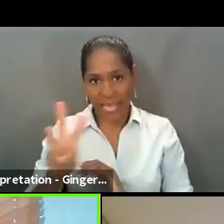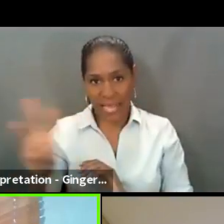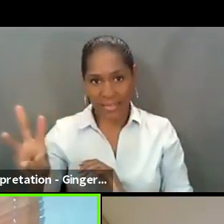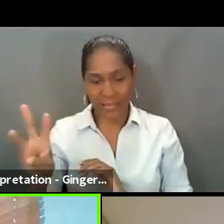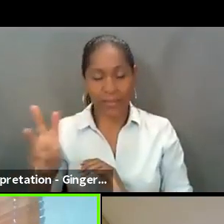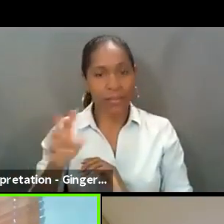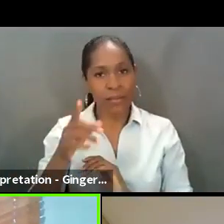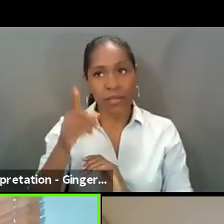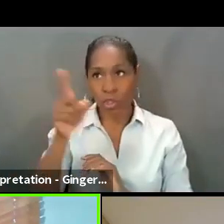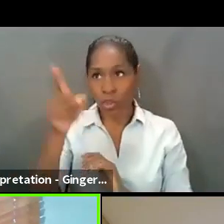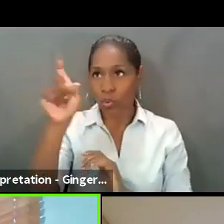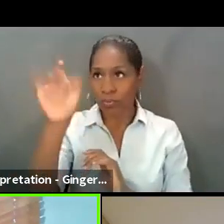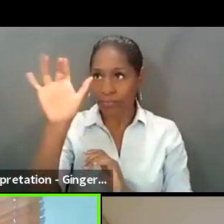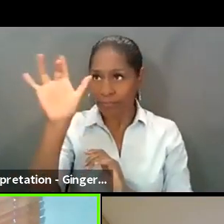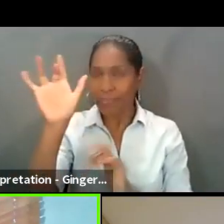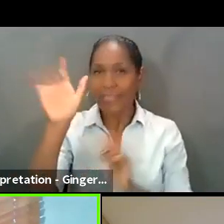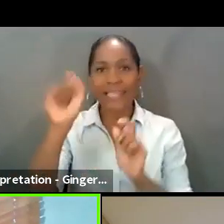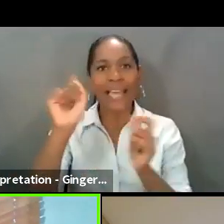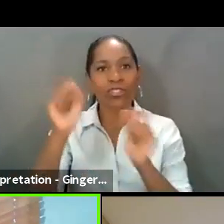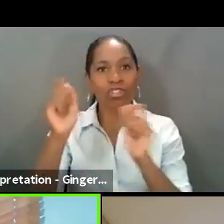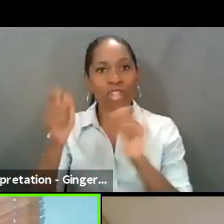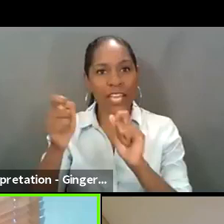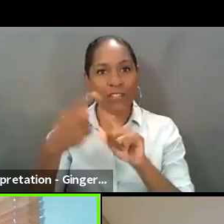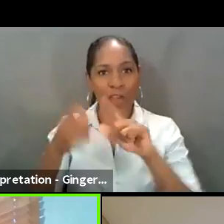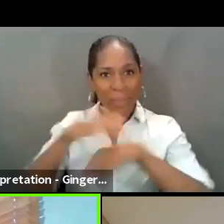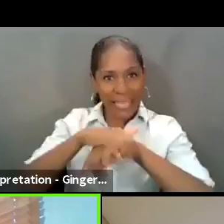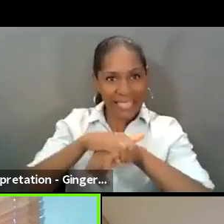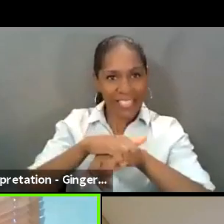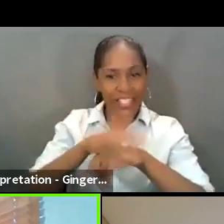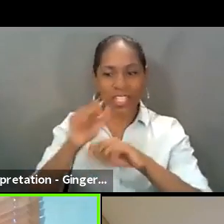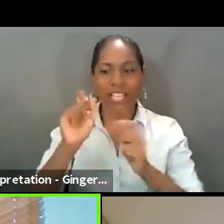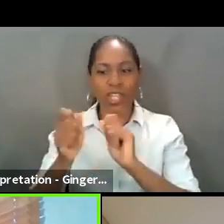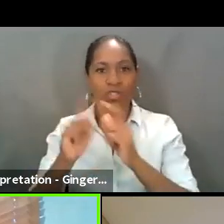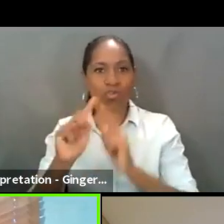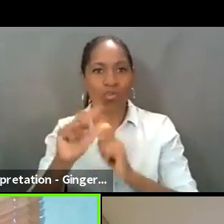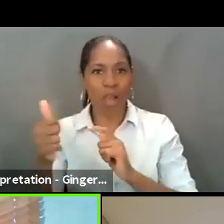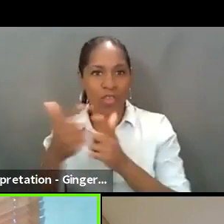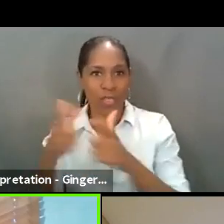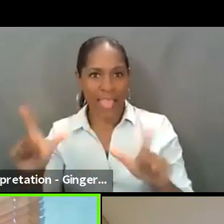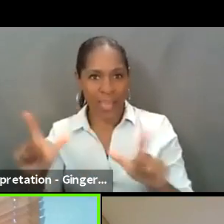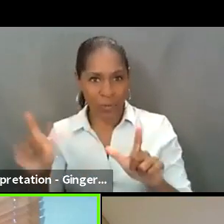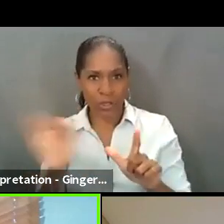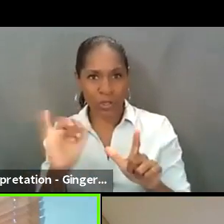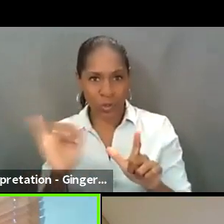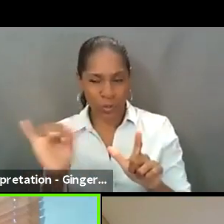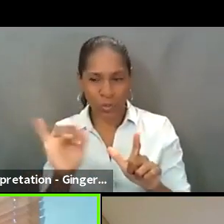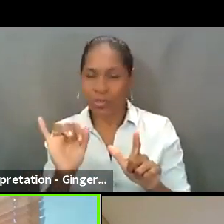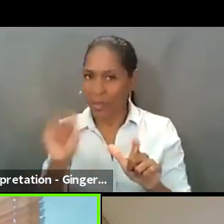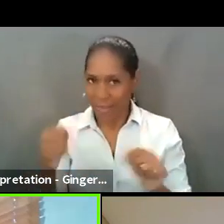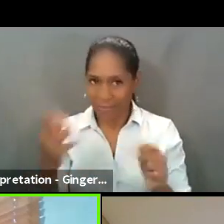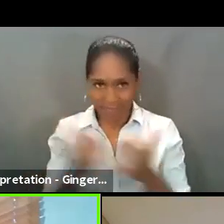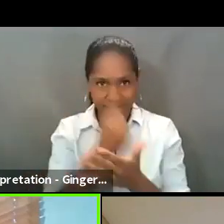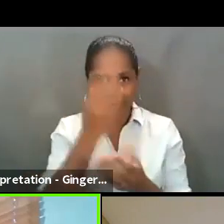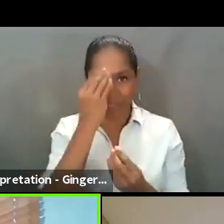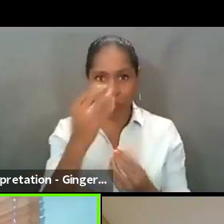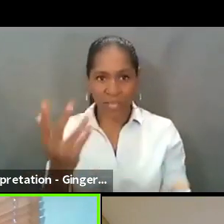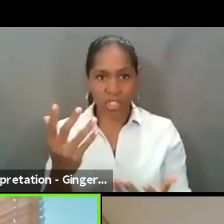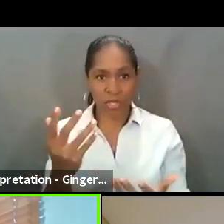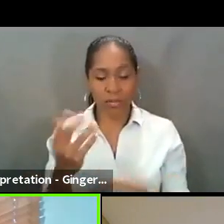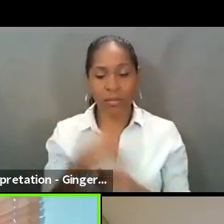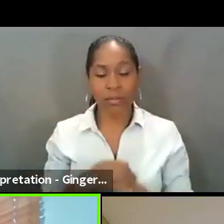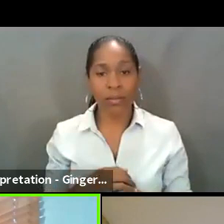language to other languages. So information is not a problem. From there, like I said, you